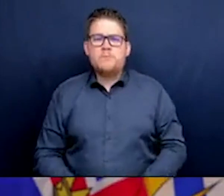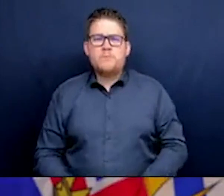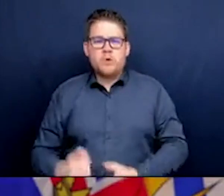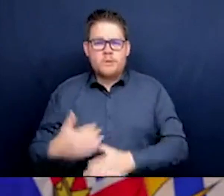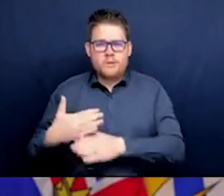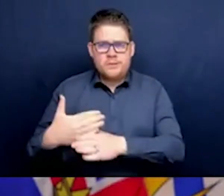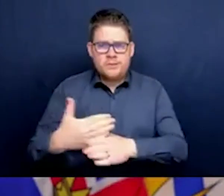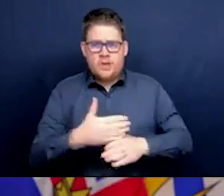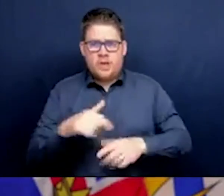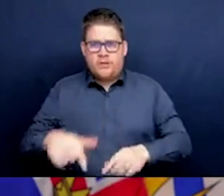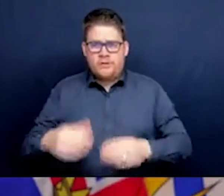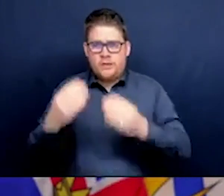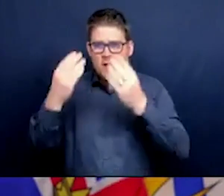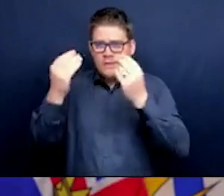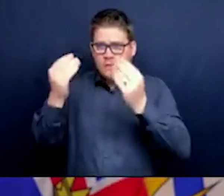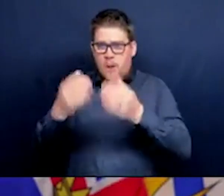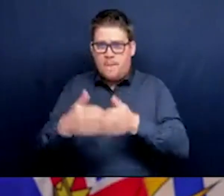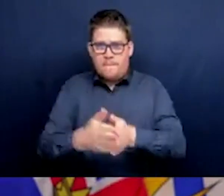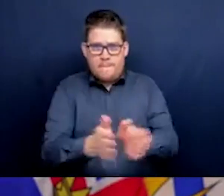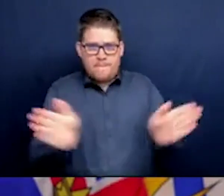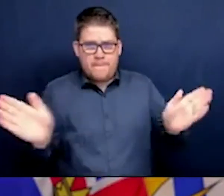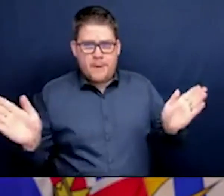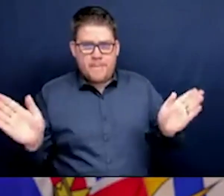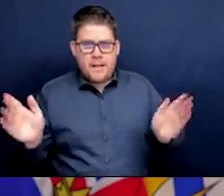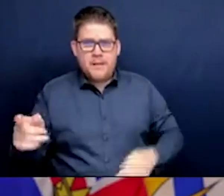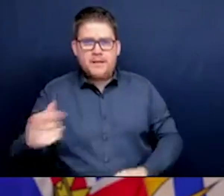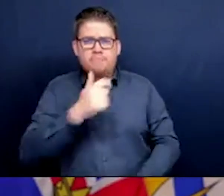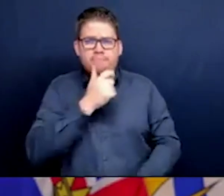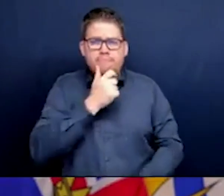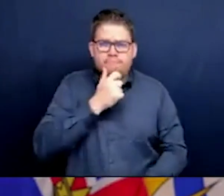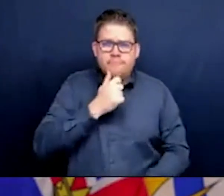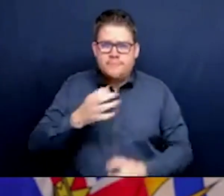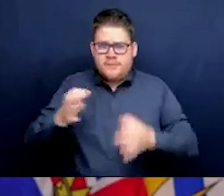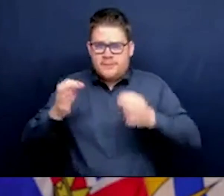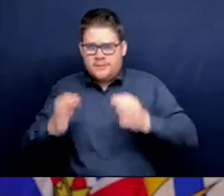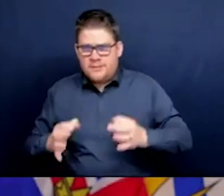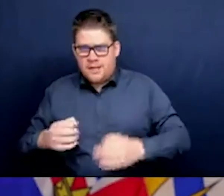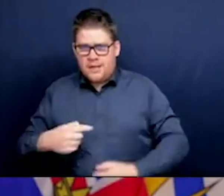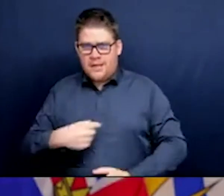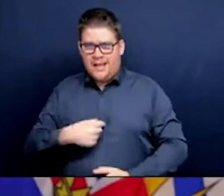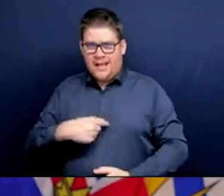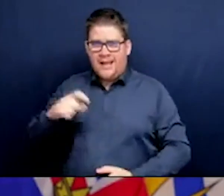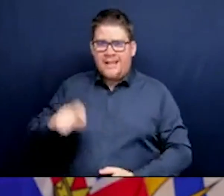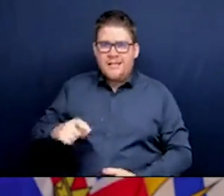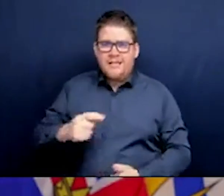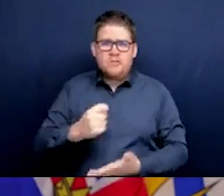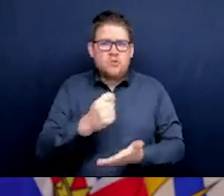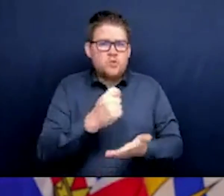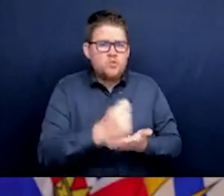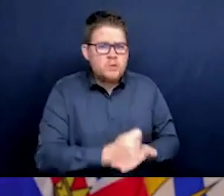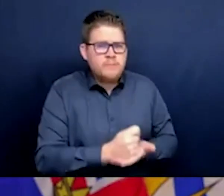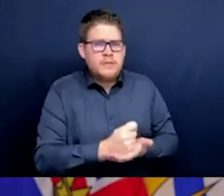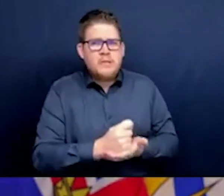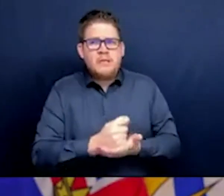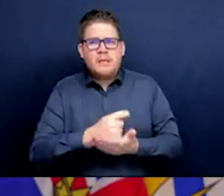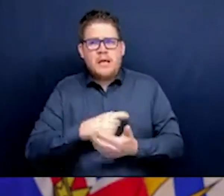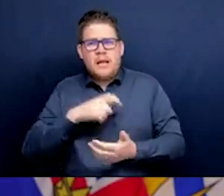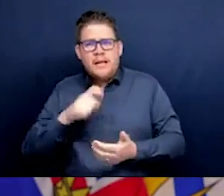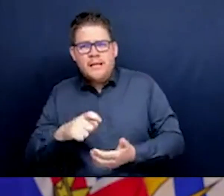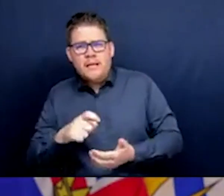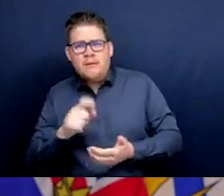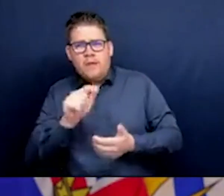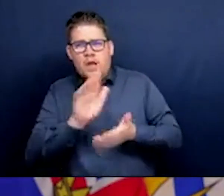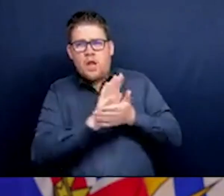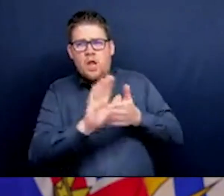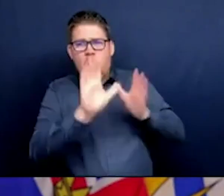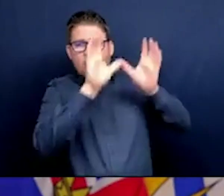information they need to help them make informed decisions as they seek treatment or services from a regulated health professional. Data that we're